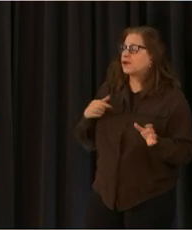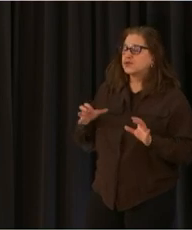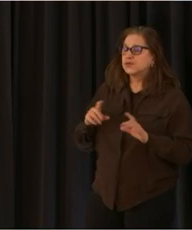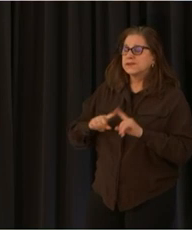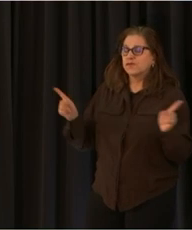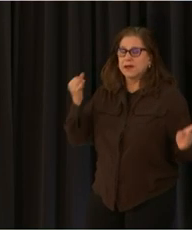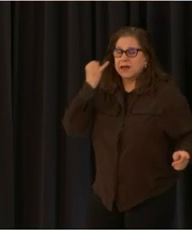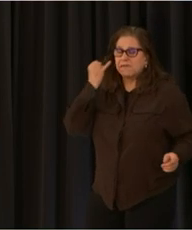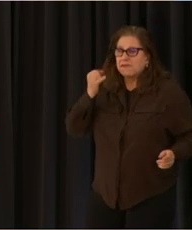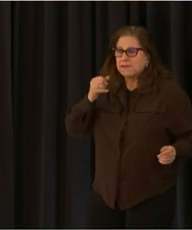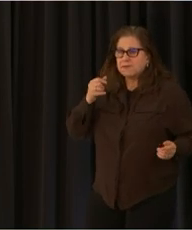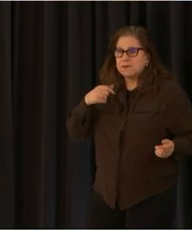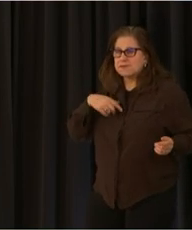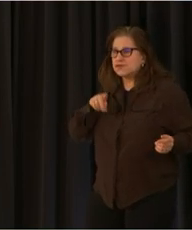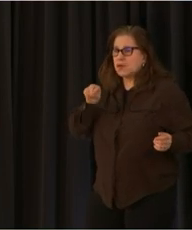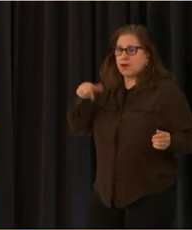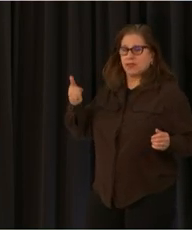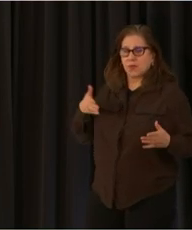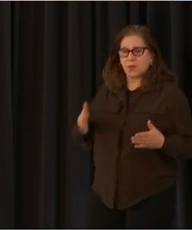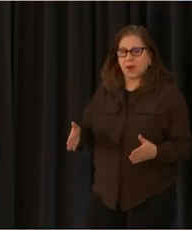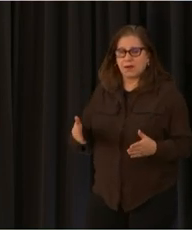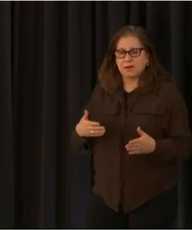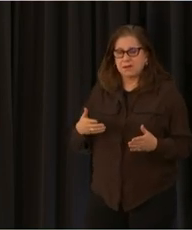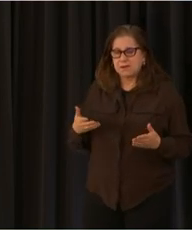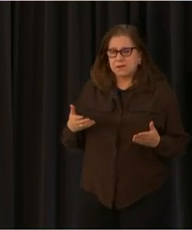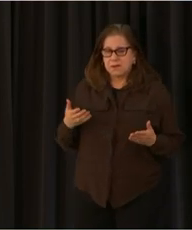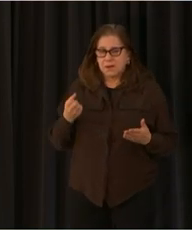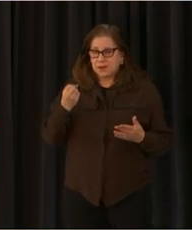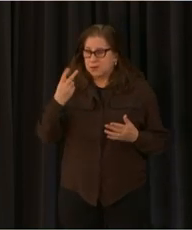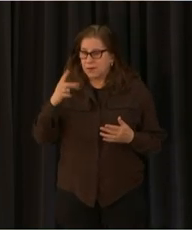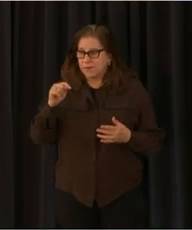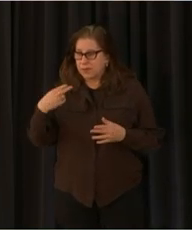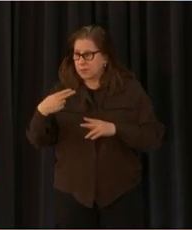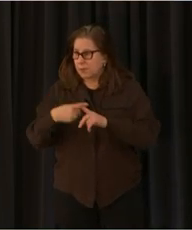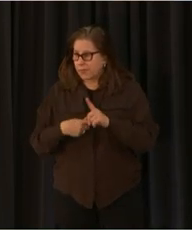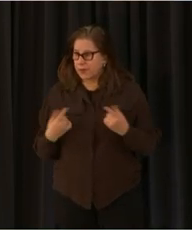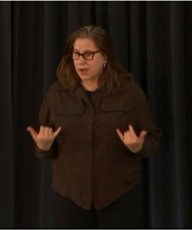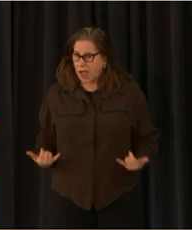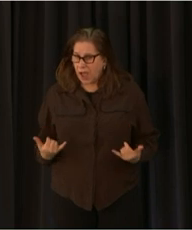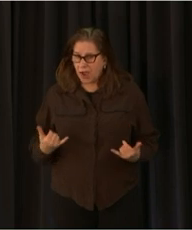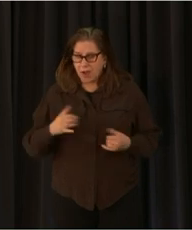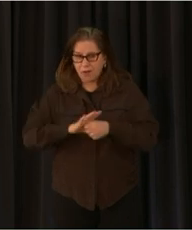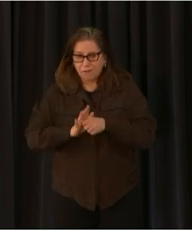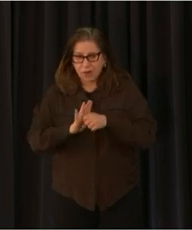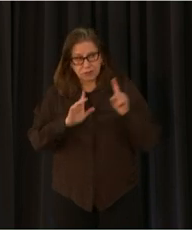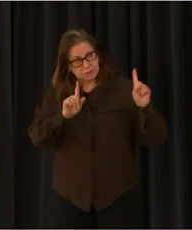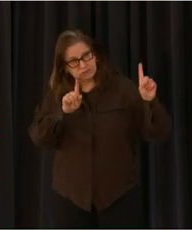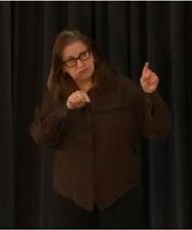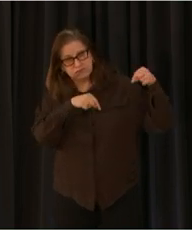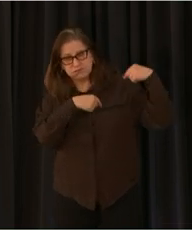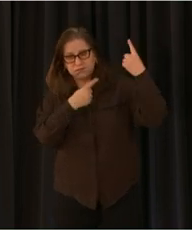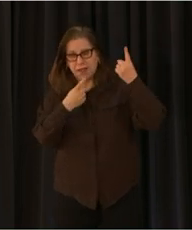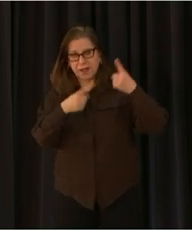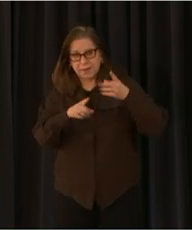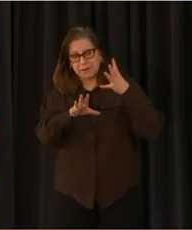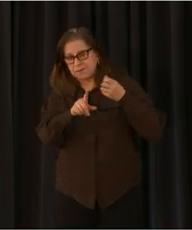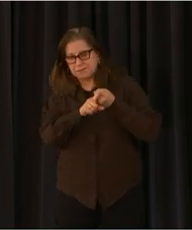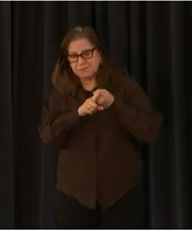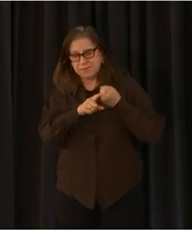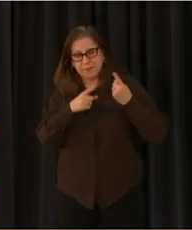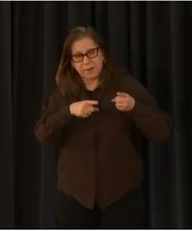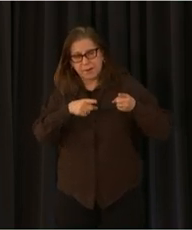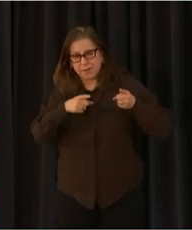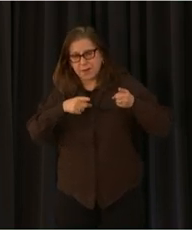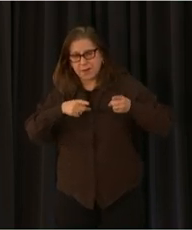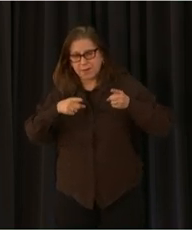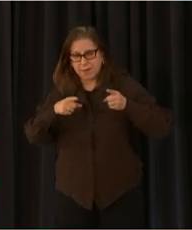We are in the 12th month of a pandemic, and our approach to population health management,